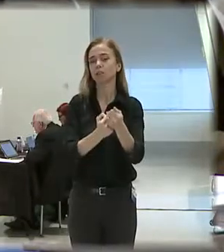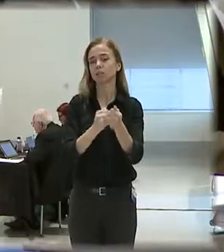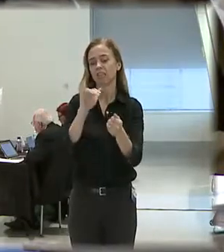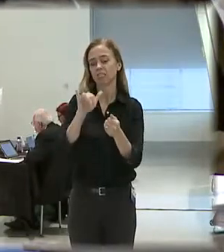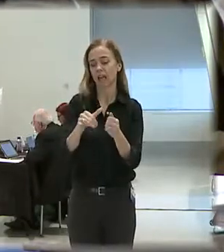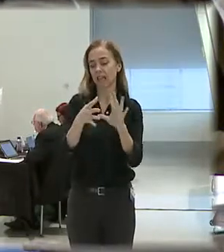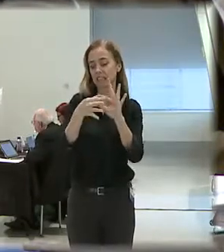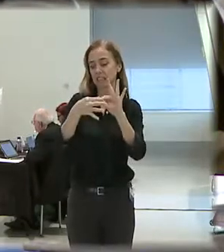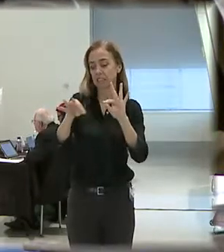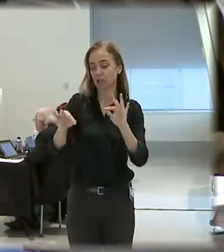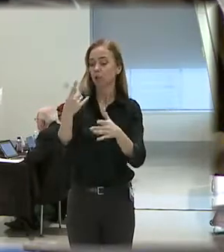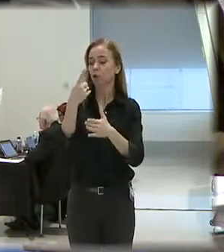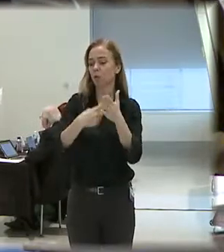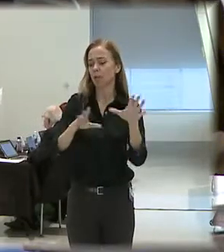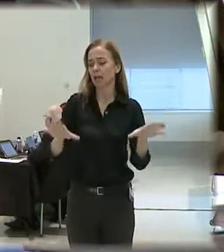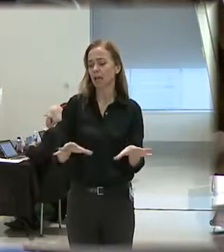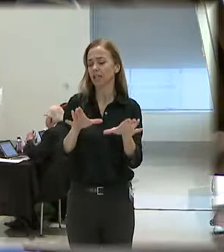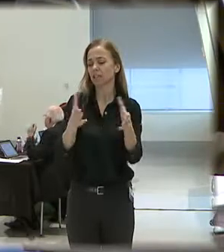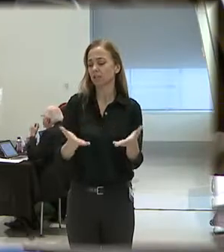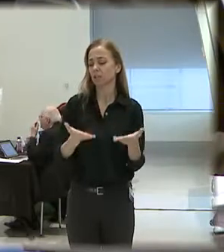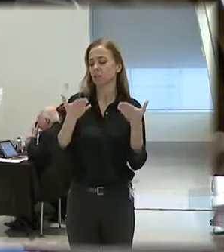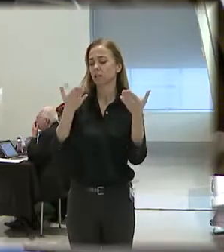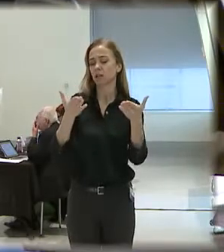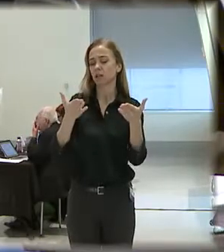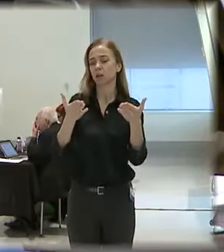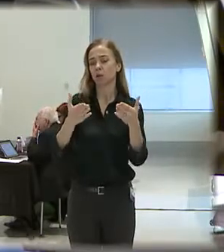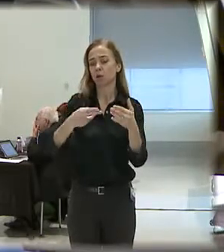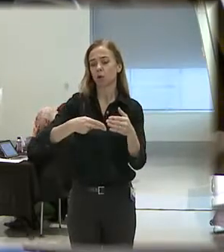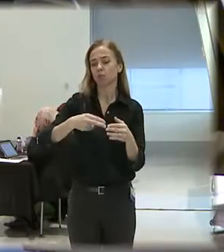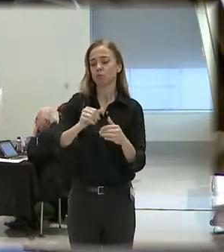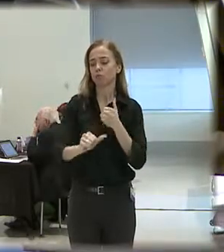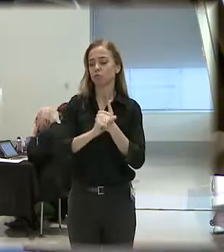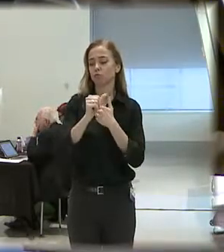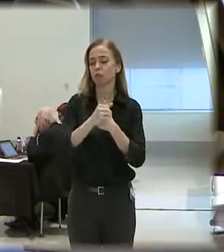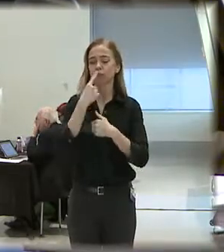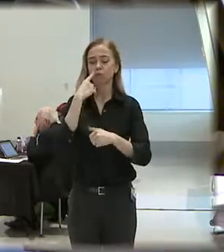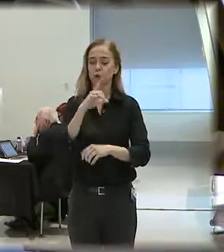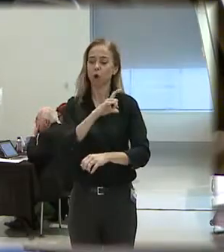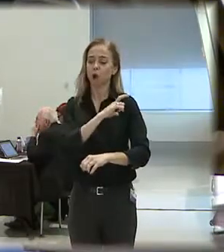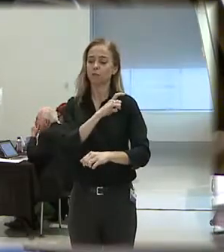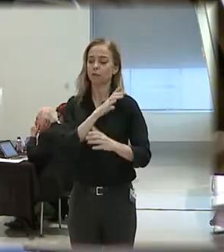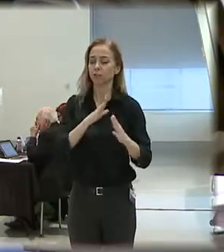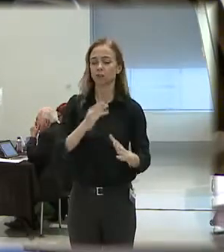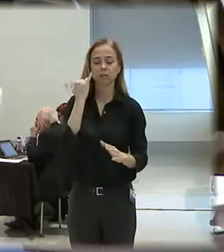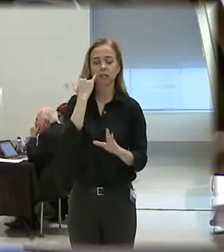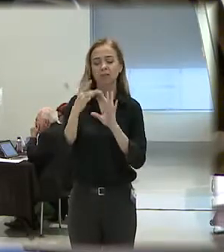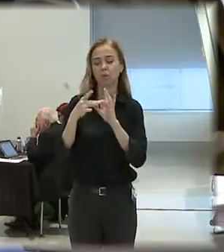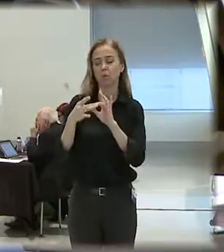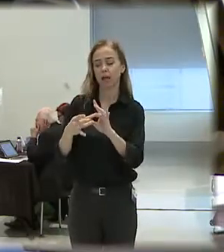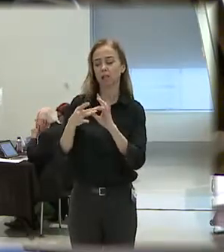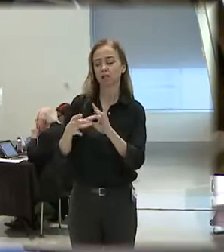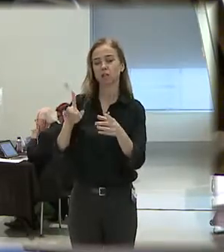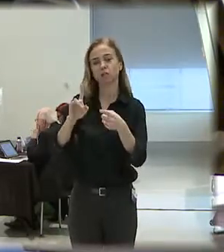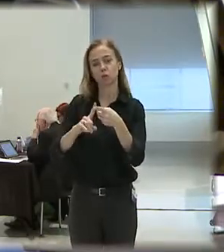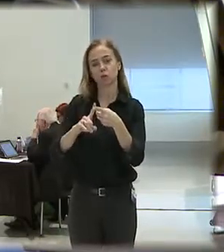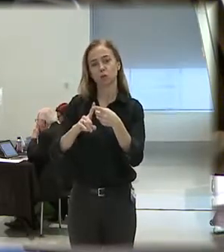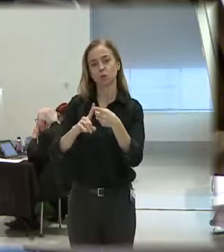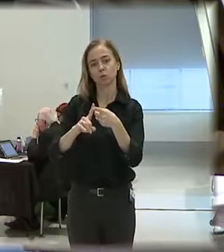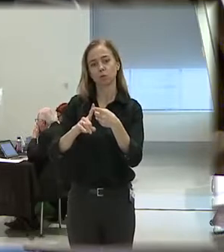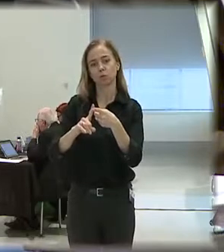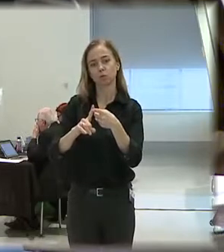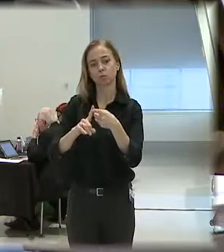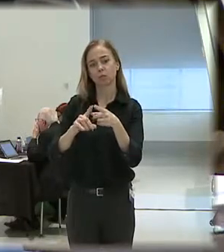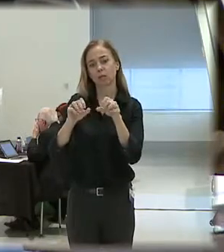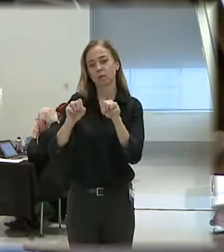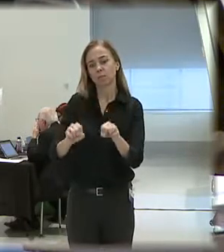activities present the largest risk of harm to officers on the job? Because I think that's relevant to the idea